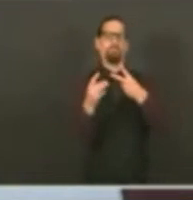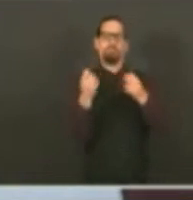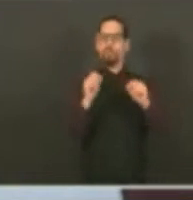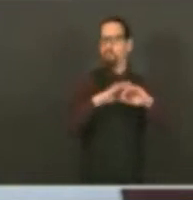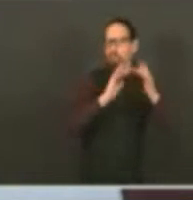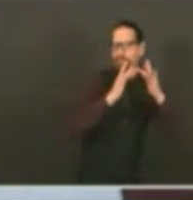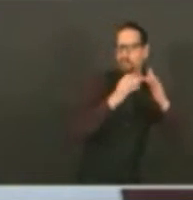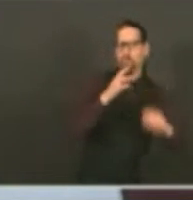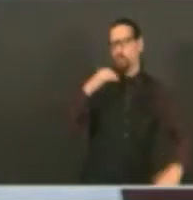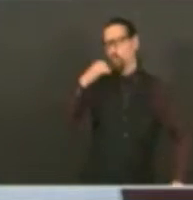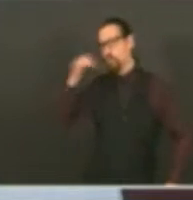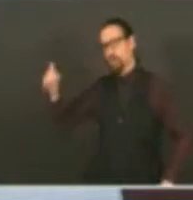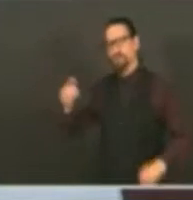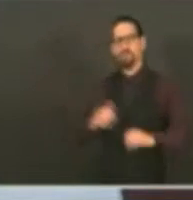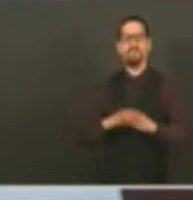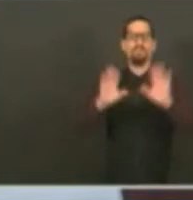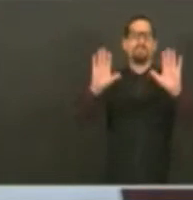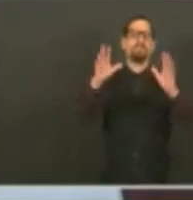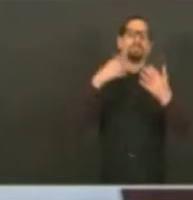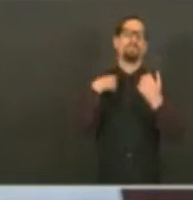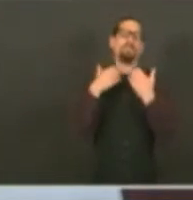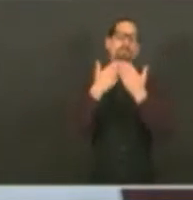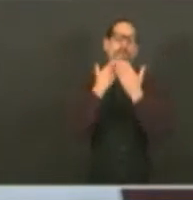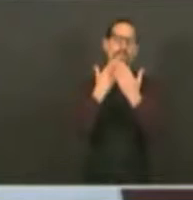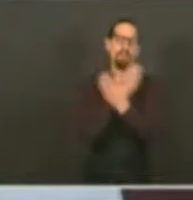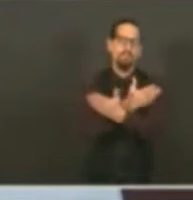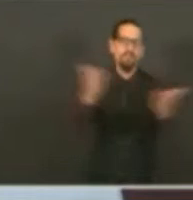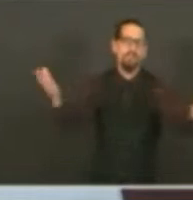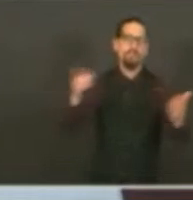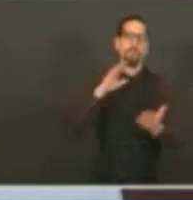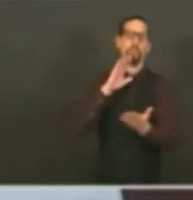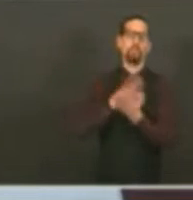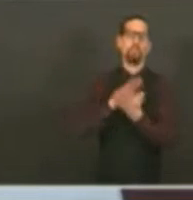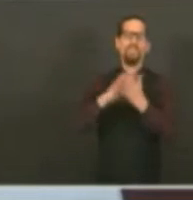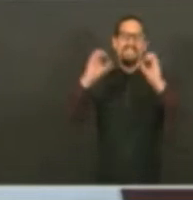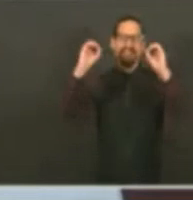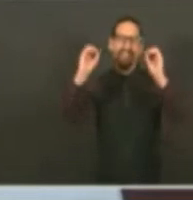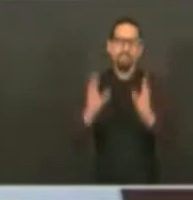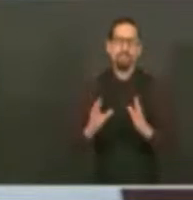the incredible, heroic work that they are doing.